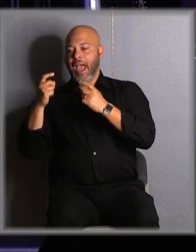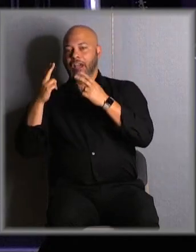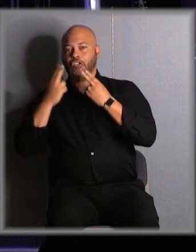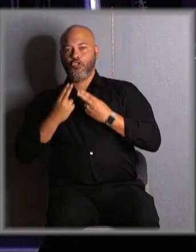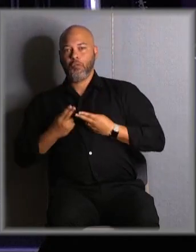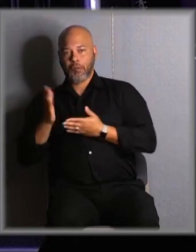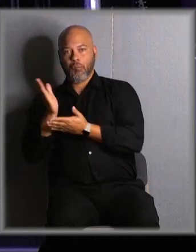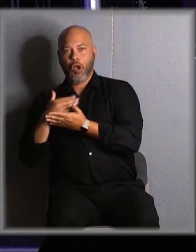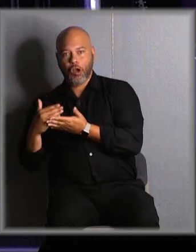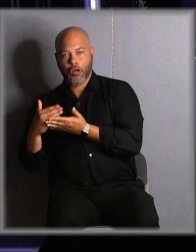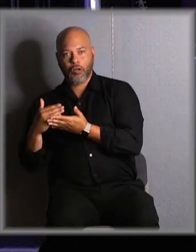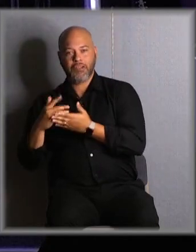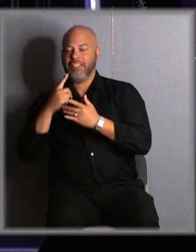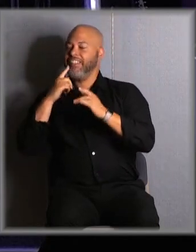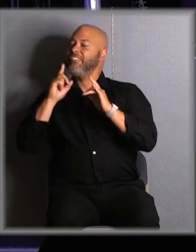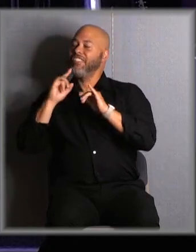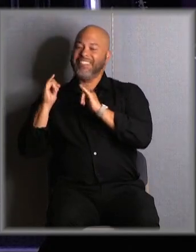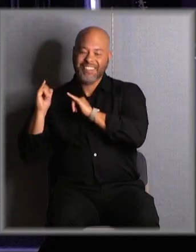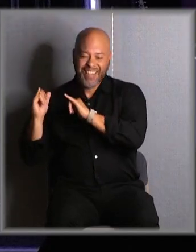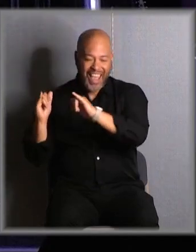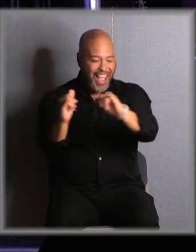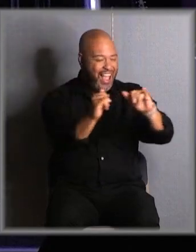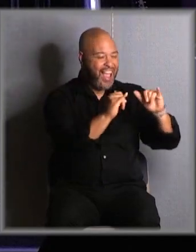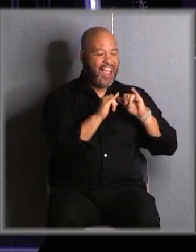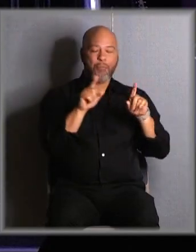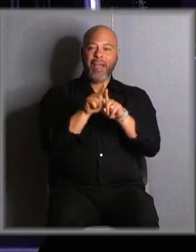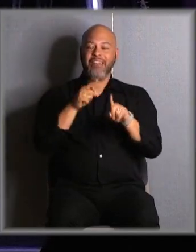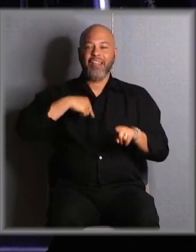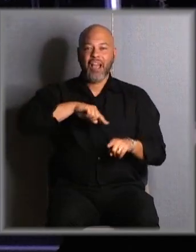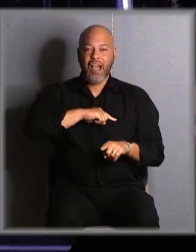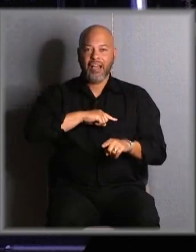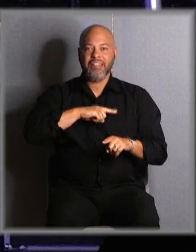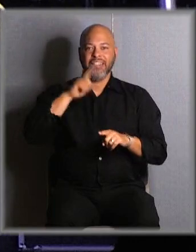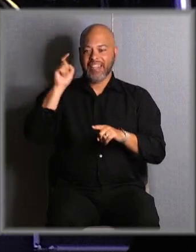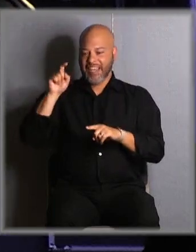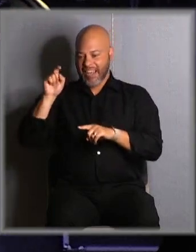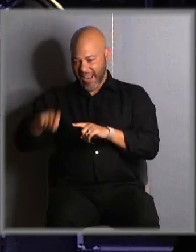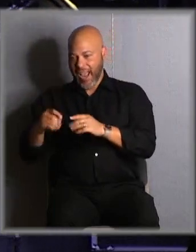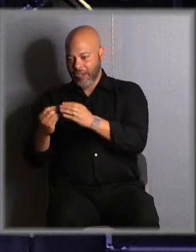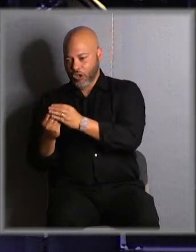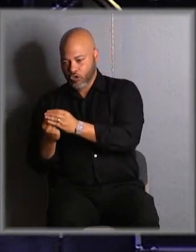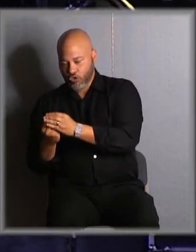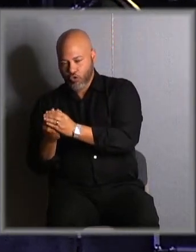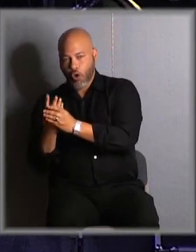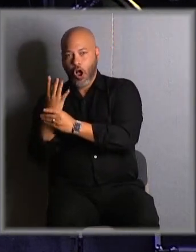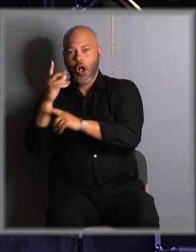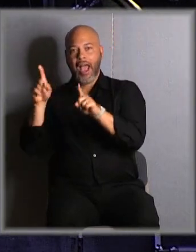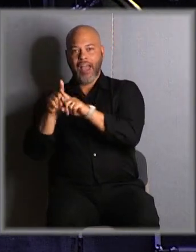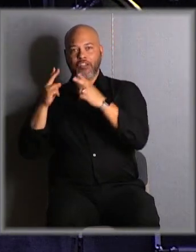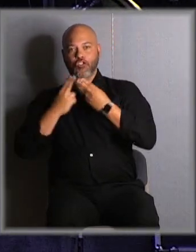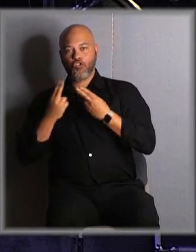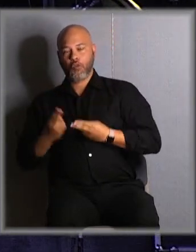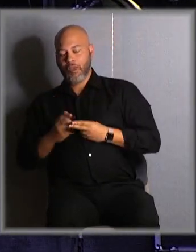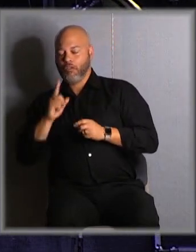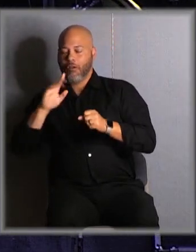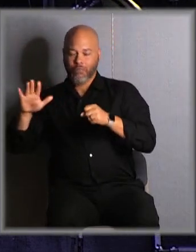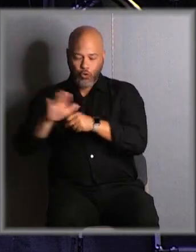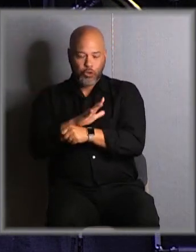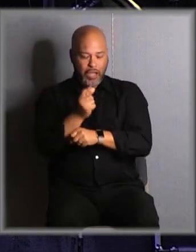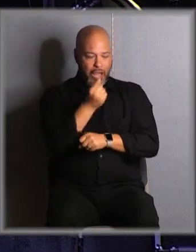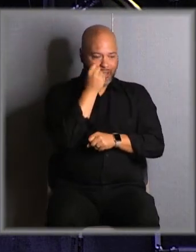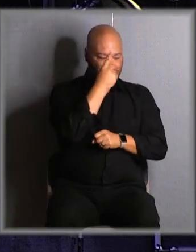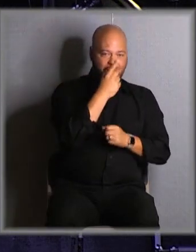and I. He had to develop as a human in order to understand